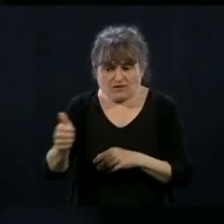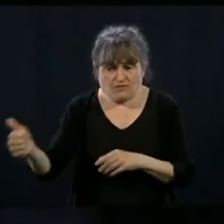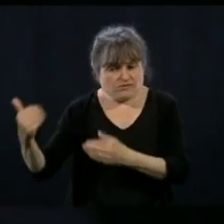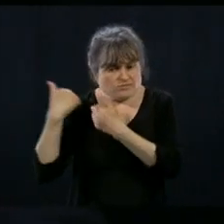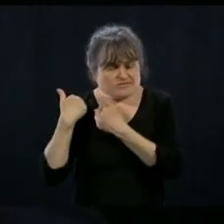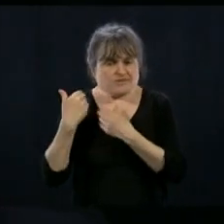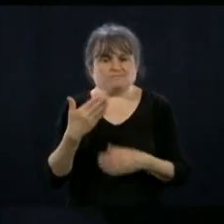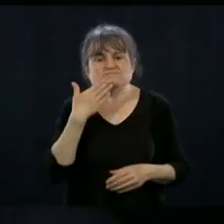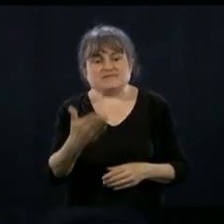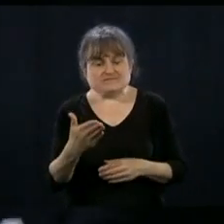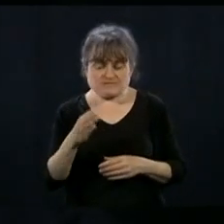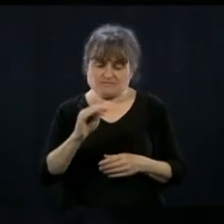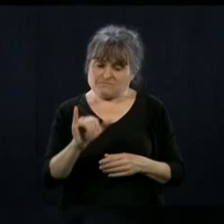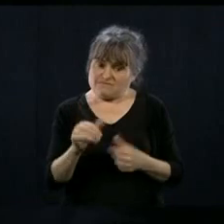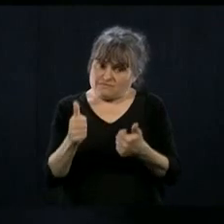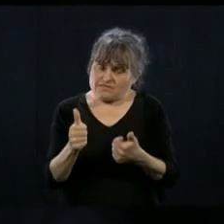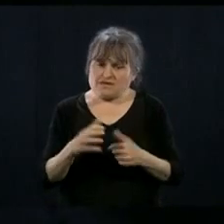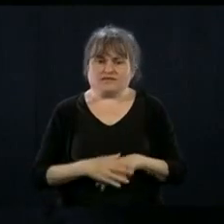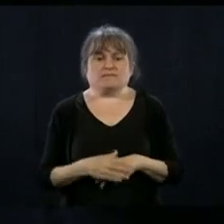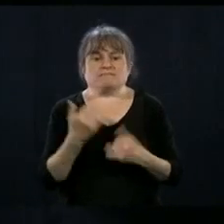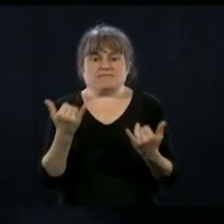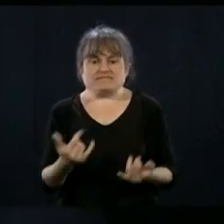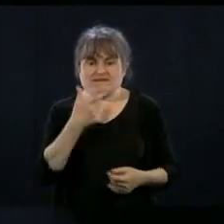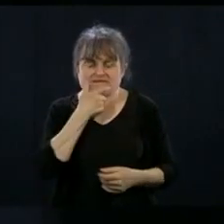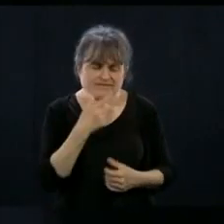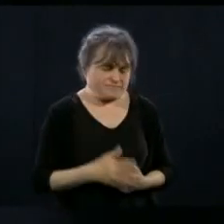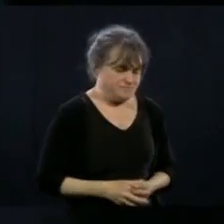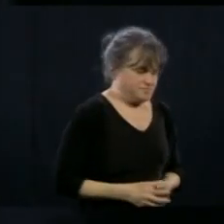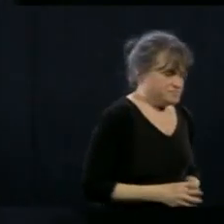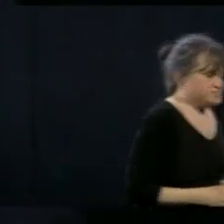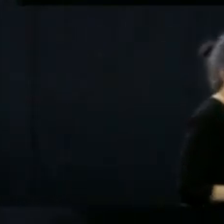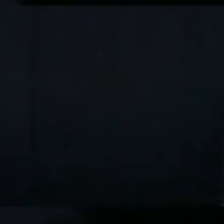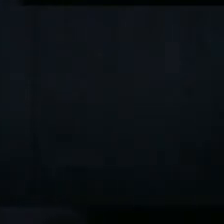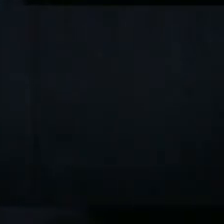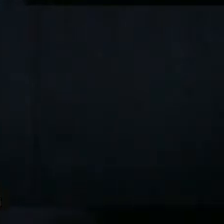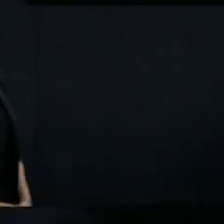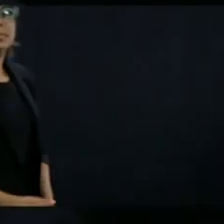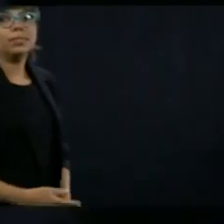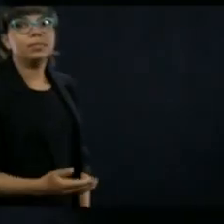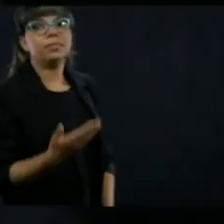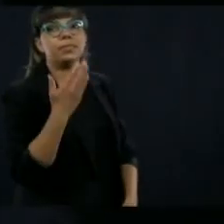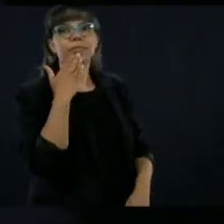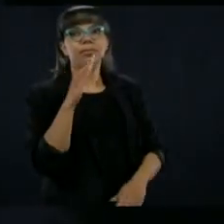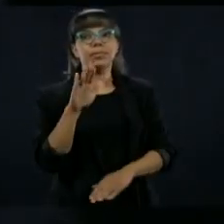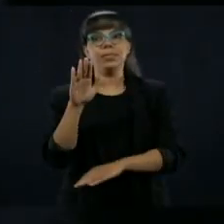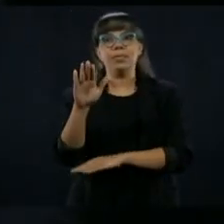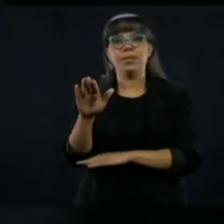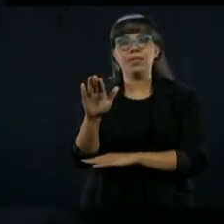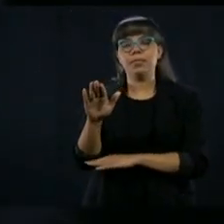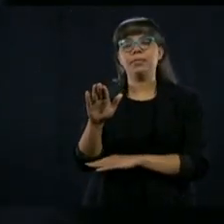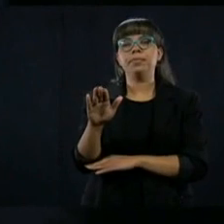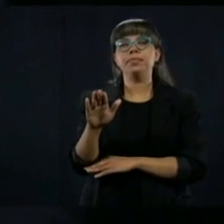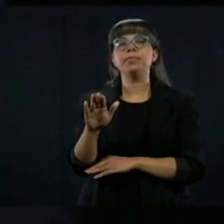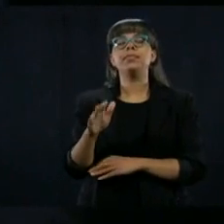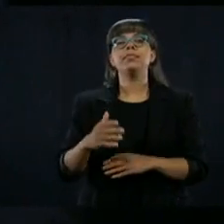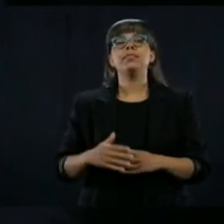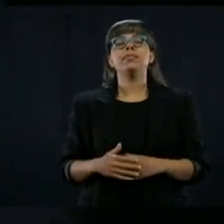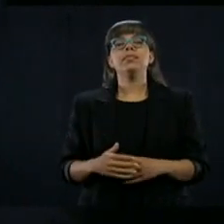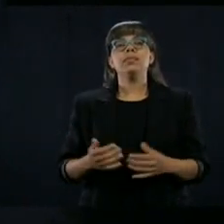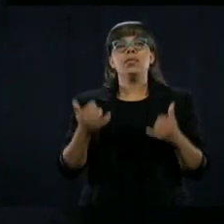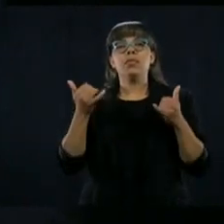May, and I thank you. English. Good afternoon. We're currently verifying if there